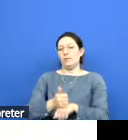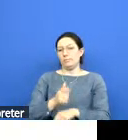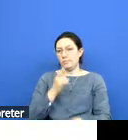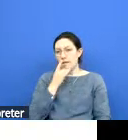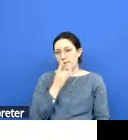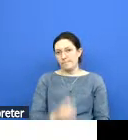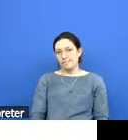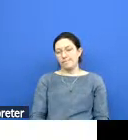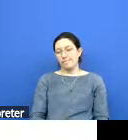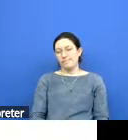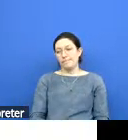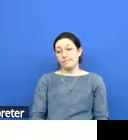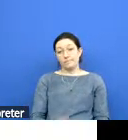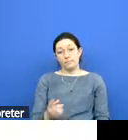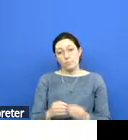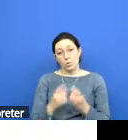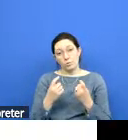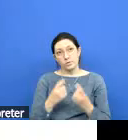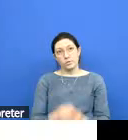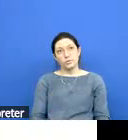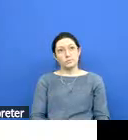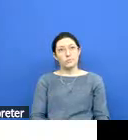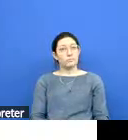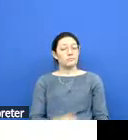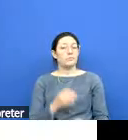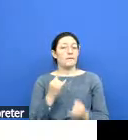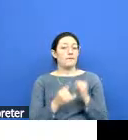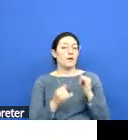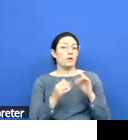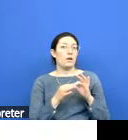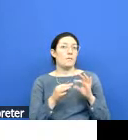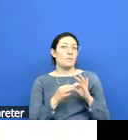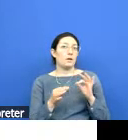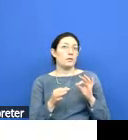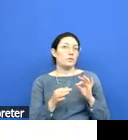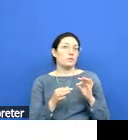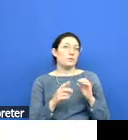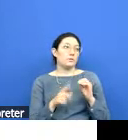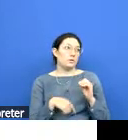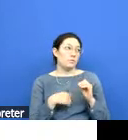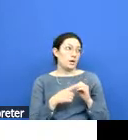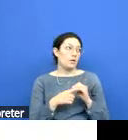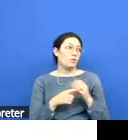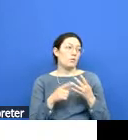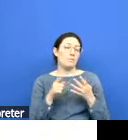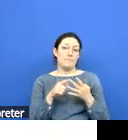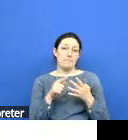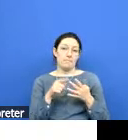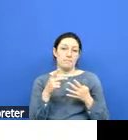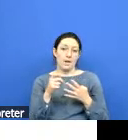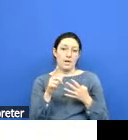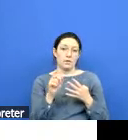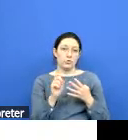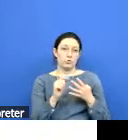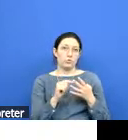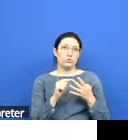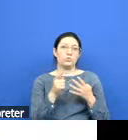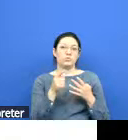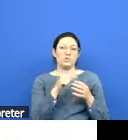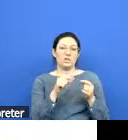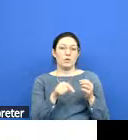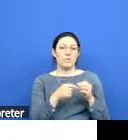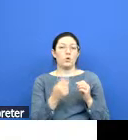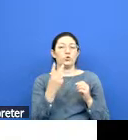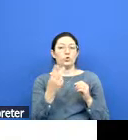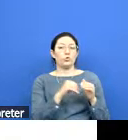So, any other questions? My final comment, Councilman Page, to what you said about having the two entrances, you technically